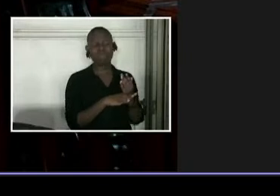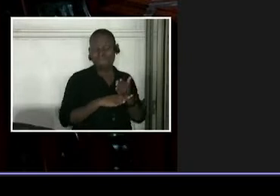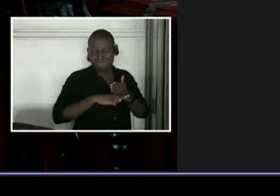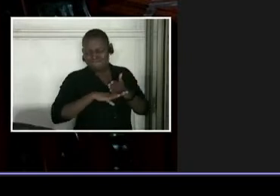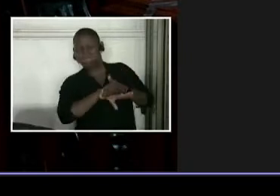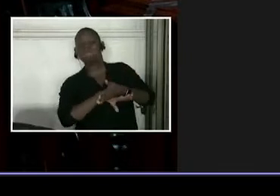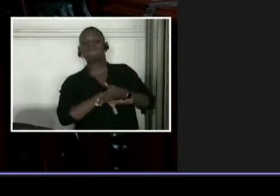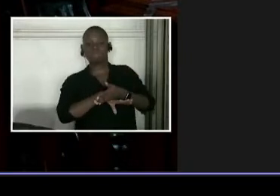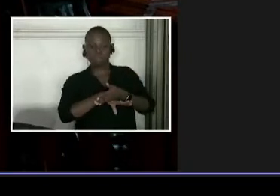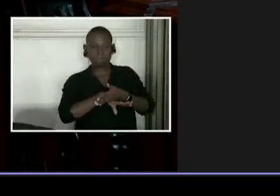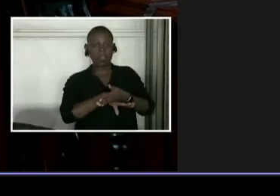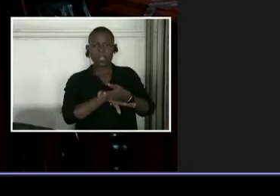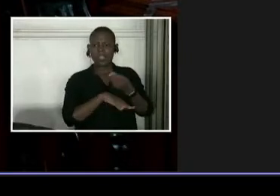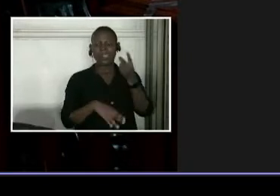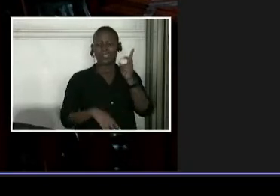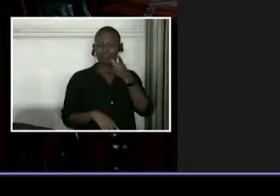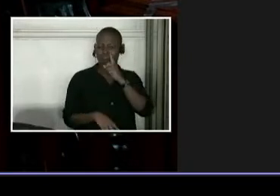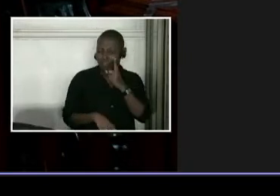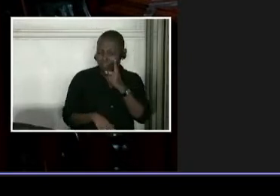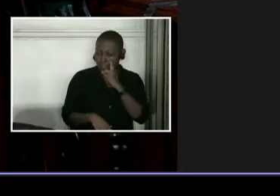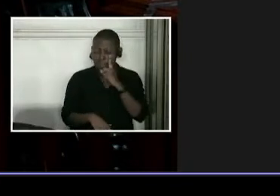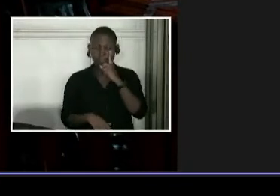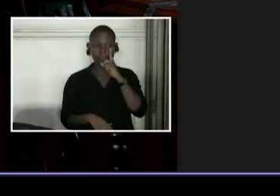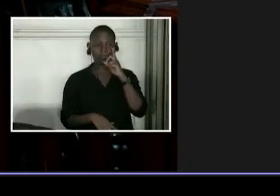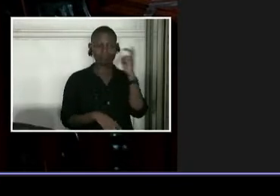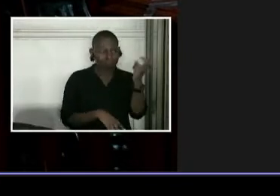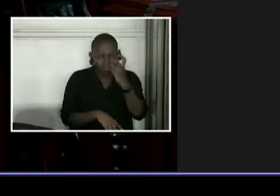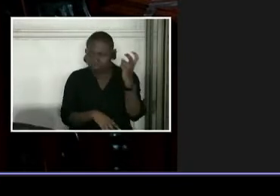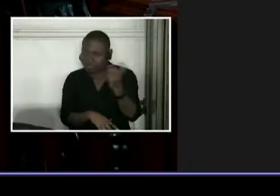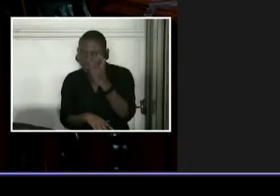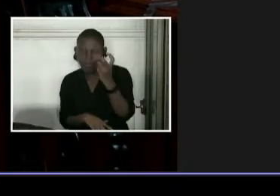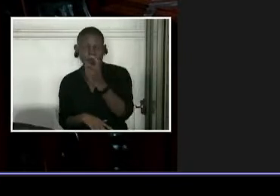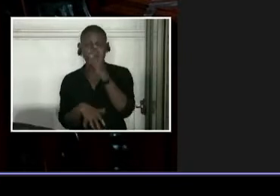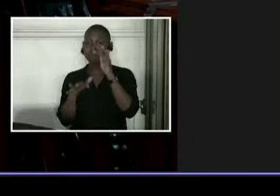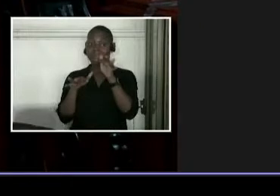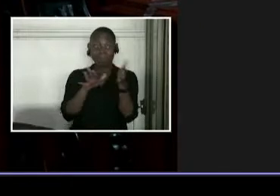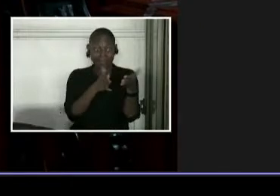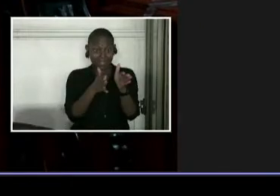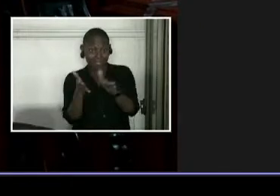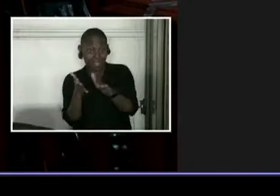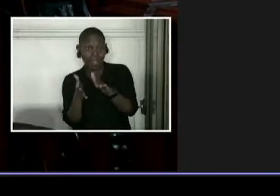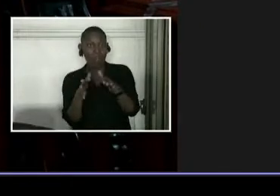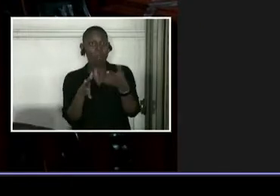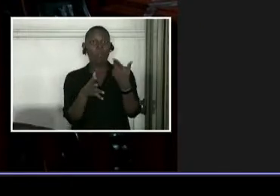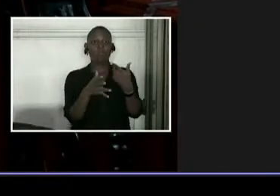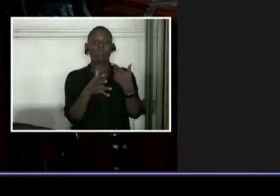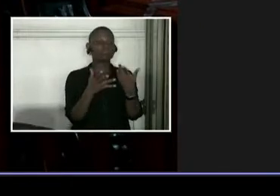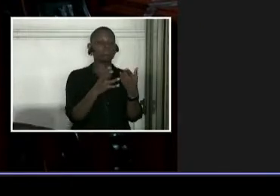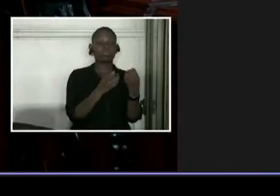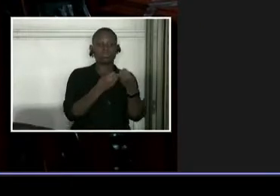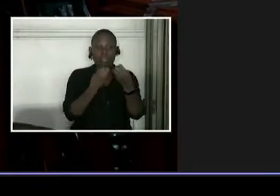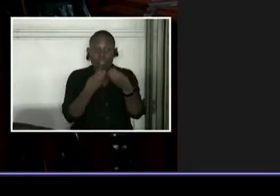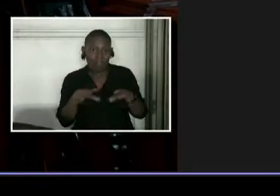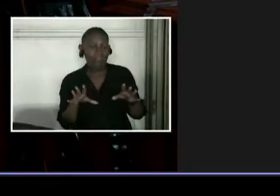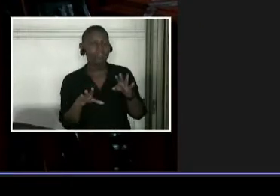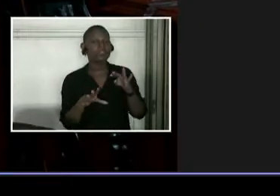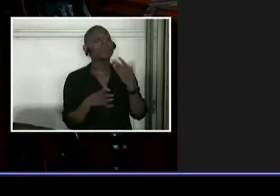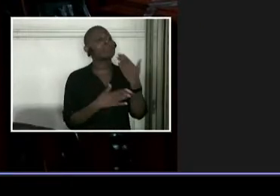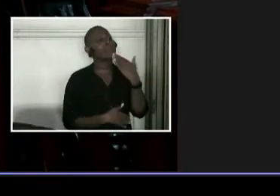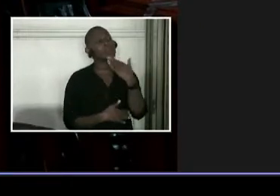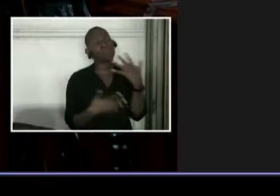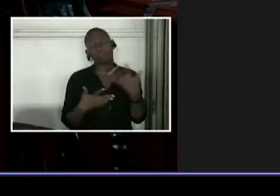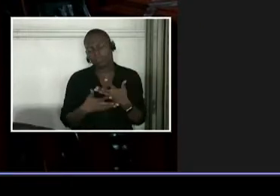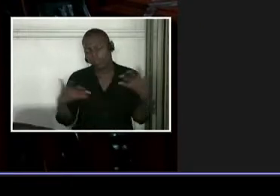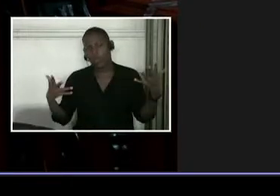In some instances, they have put their lives at risk, and we thank them. Weeks after the disaster, we are seeing the outpouring